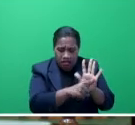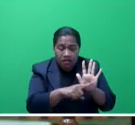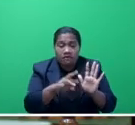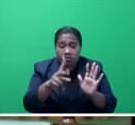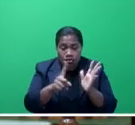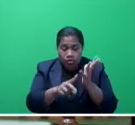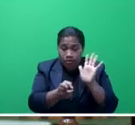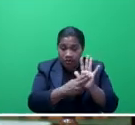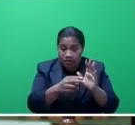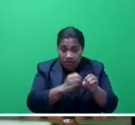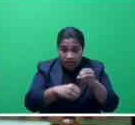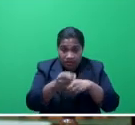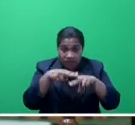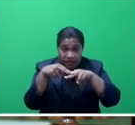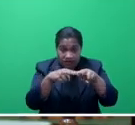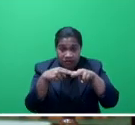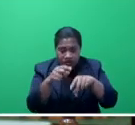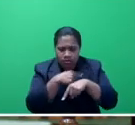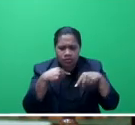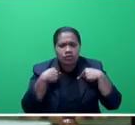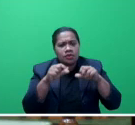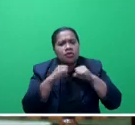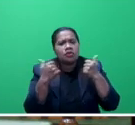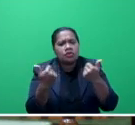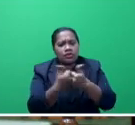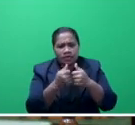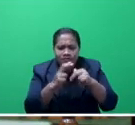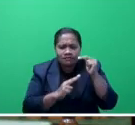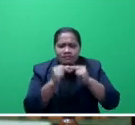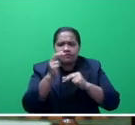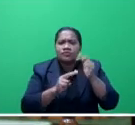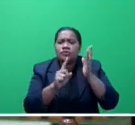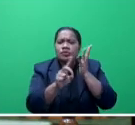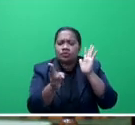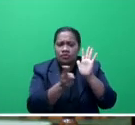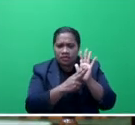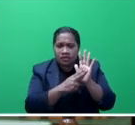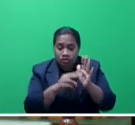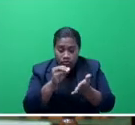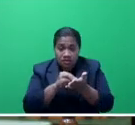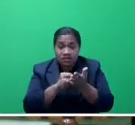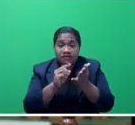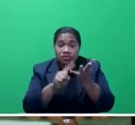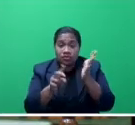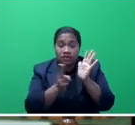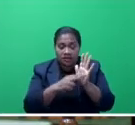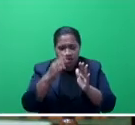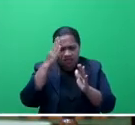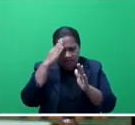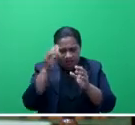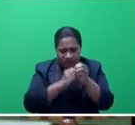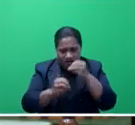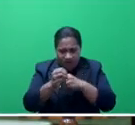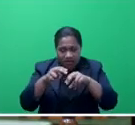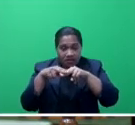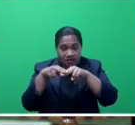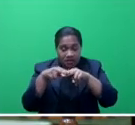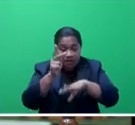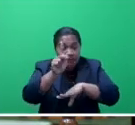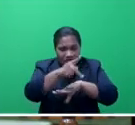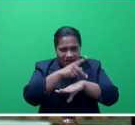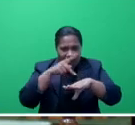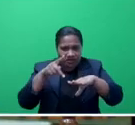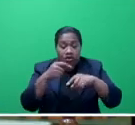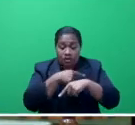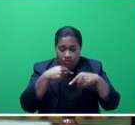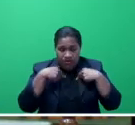Fiji, and we had agreed to construct a United Nations building to serve as the UN headquarters in the Pacific. We are the hub of the region. We look forward to